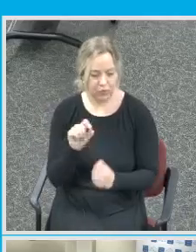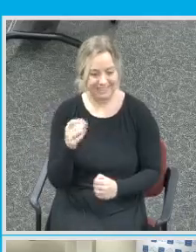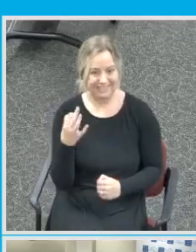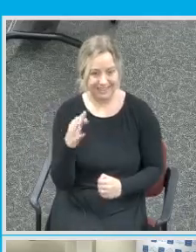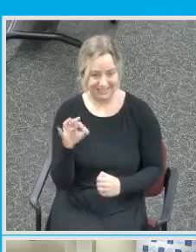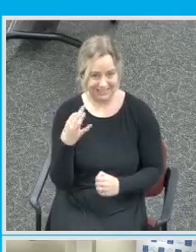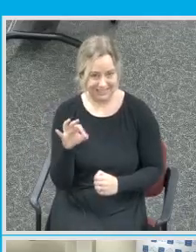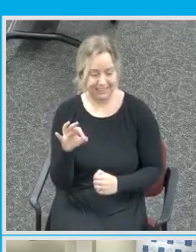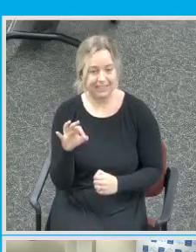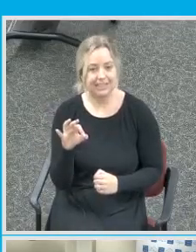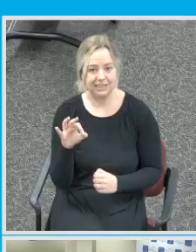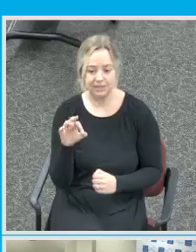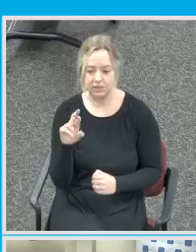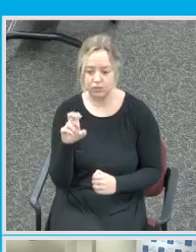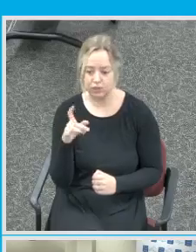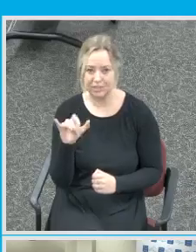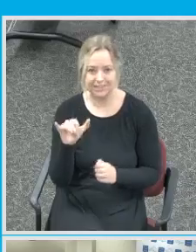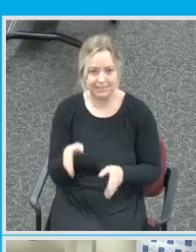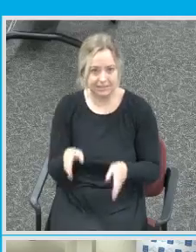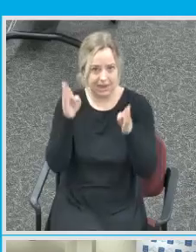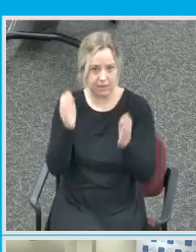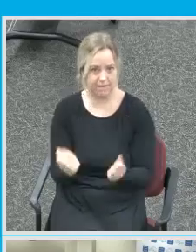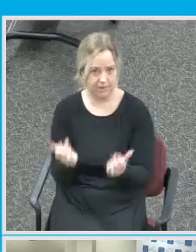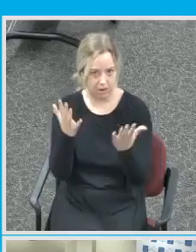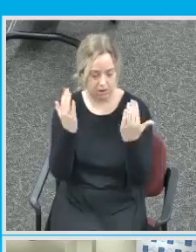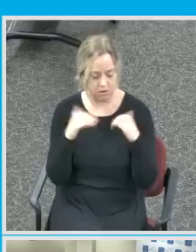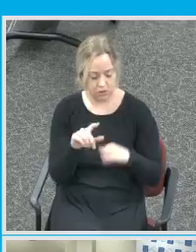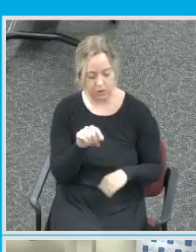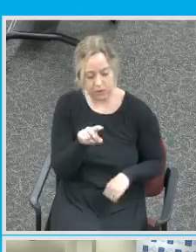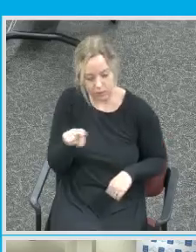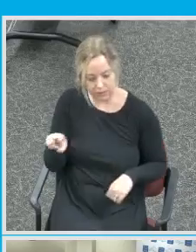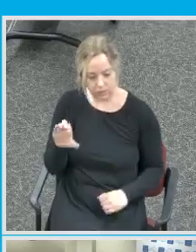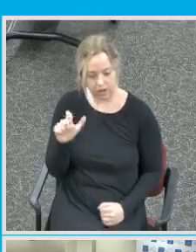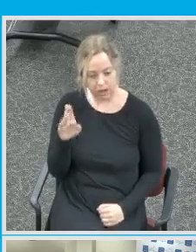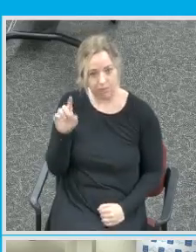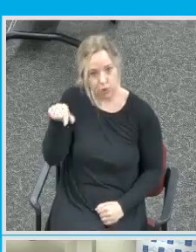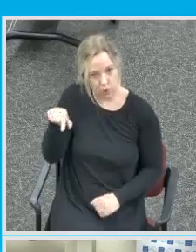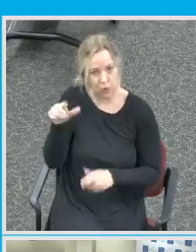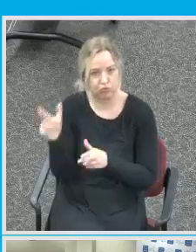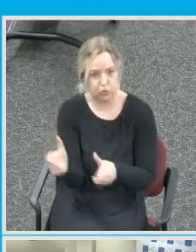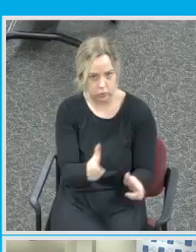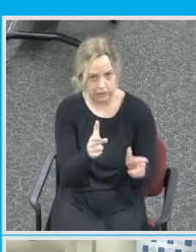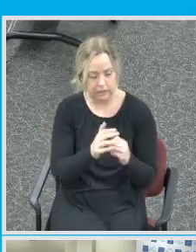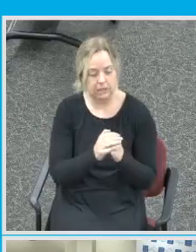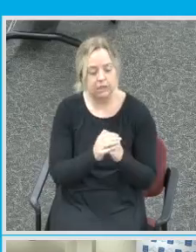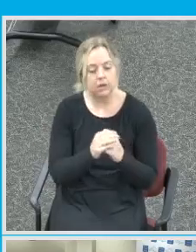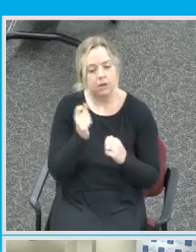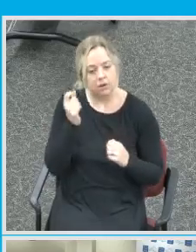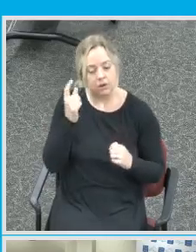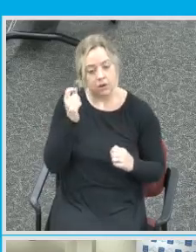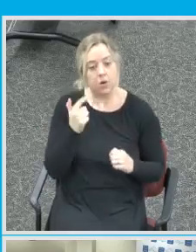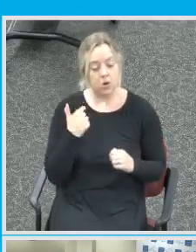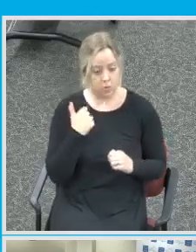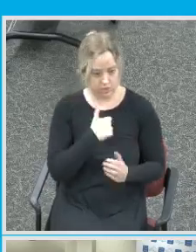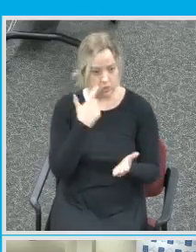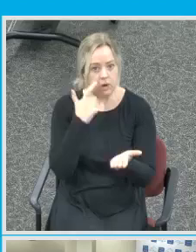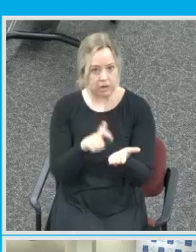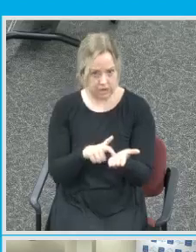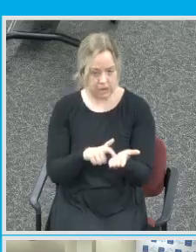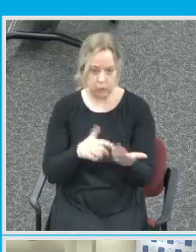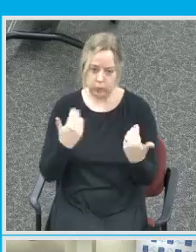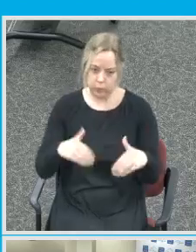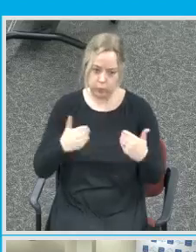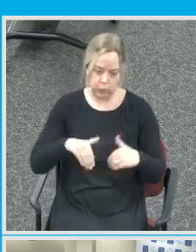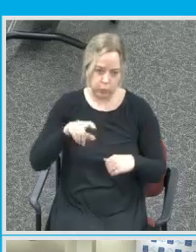2019 Regency Tower fire, and the 2022 Club Q mass shooting. And whereas EPCPH recognizes the need